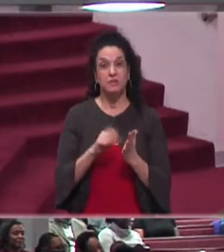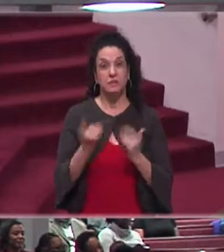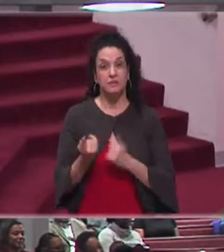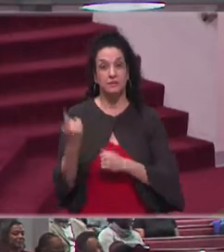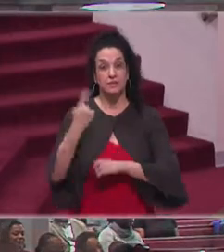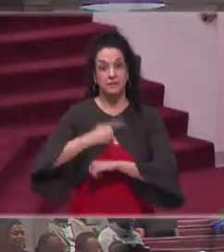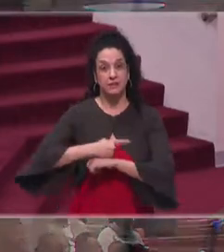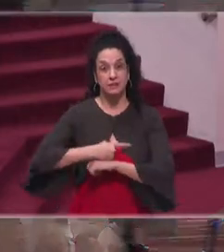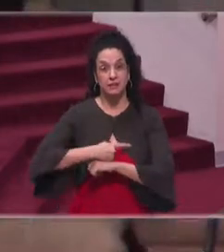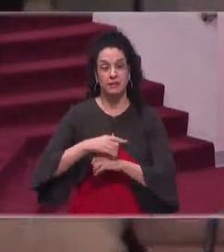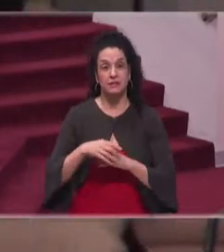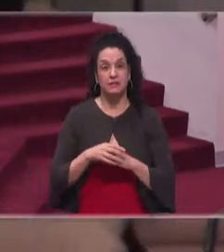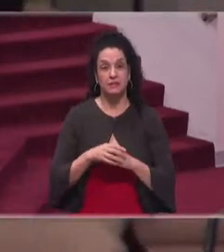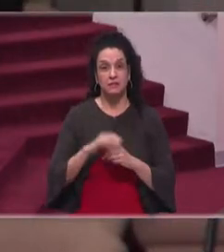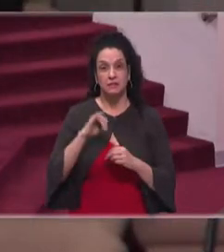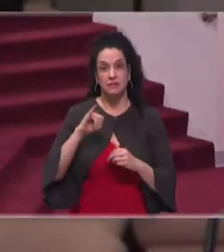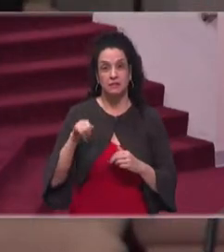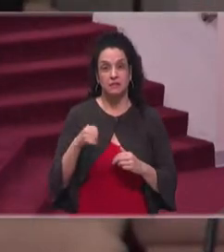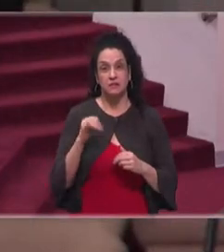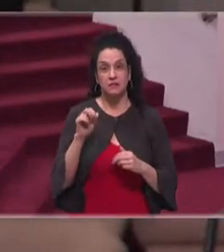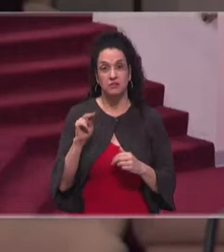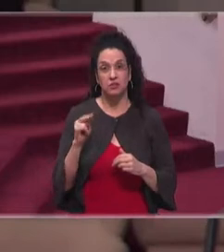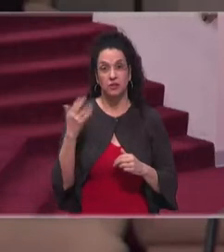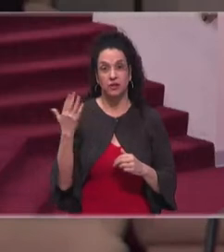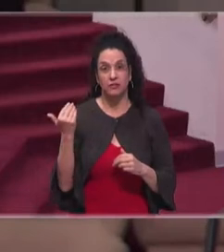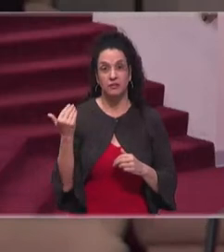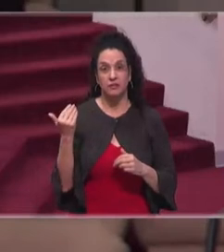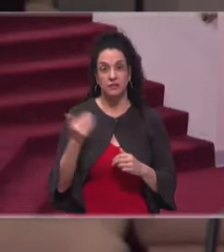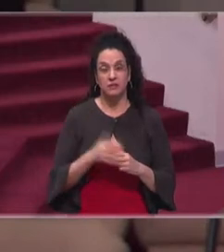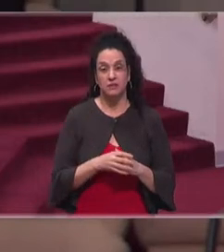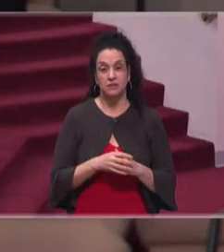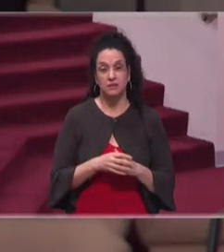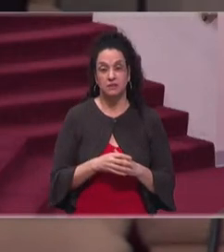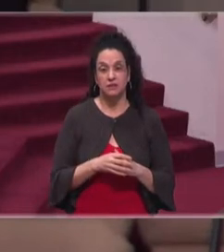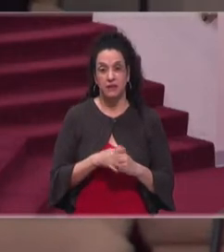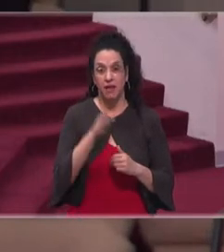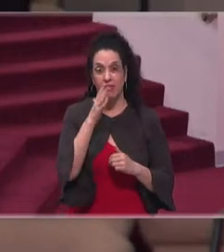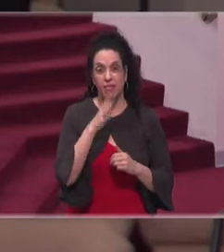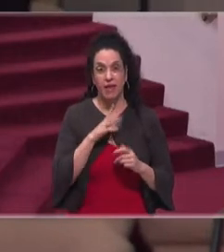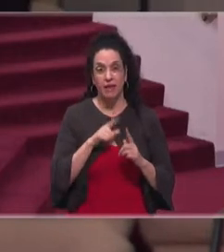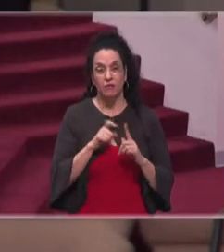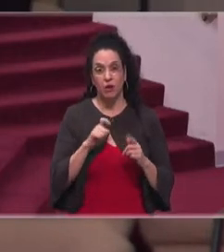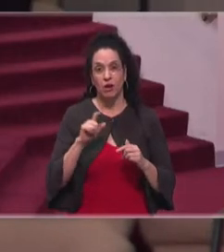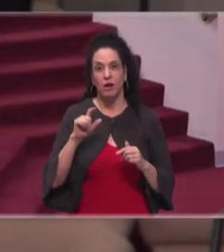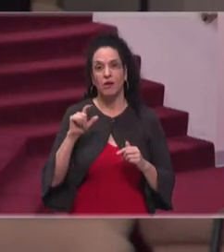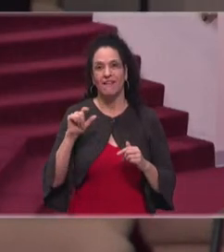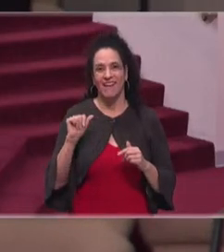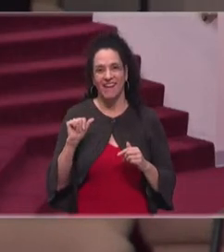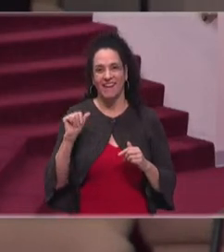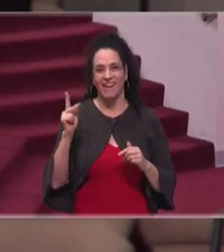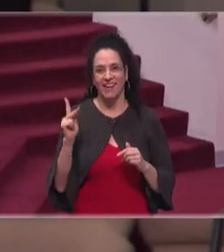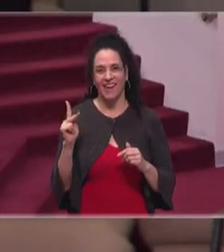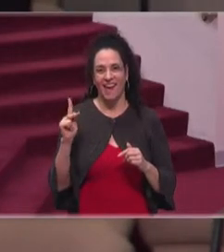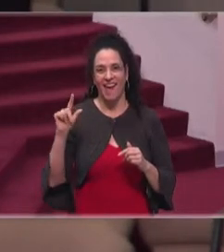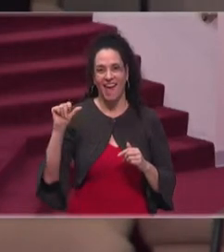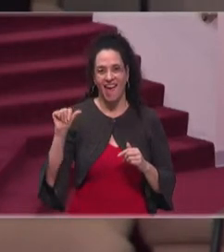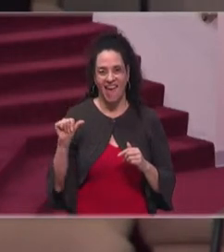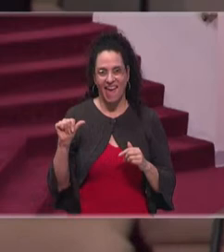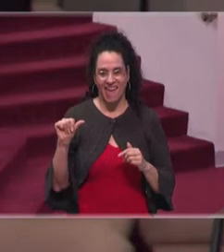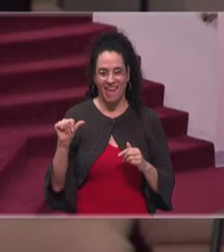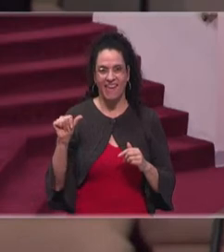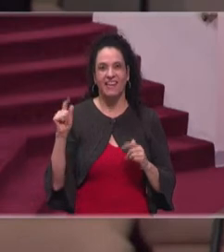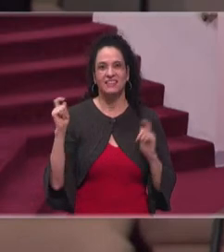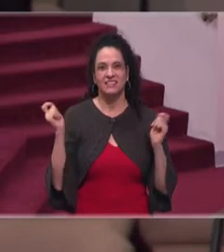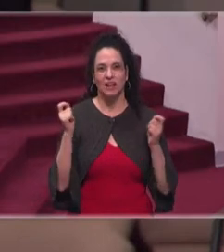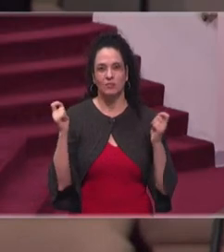today, January 15th, the ladies of Alpha Kappa Alpha Sorority Incorporated are